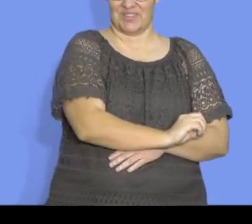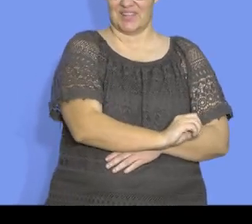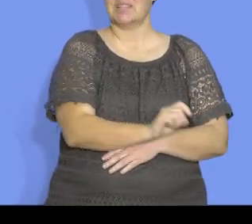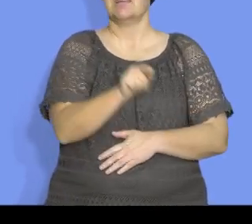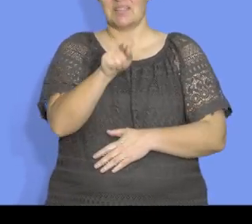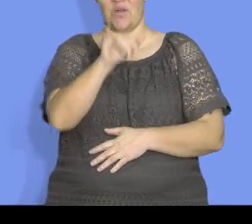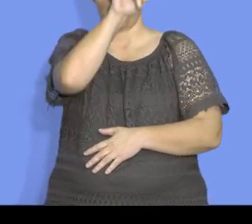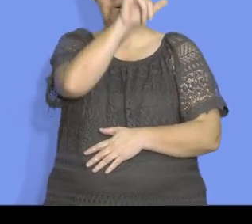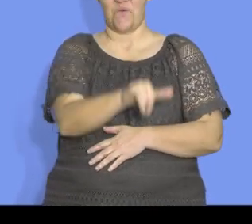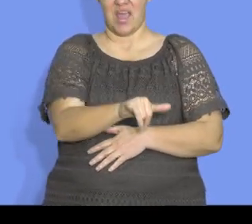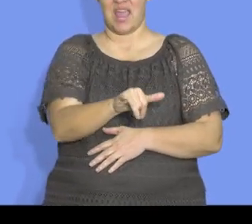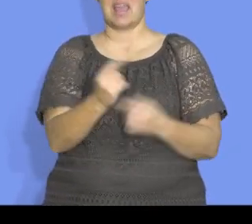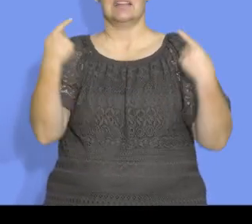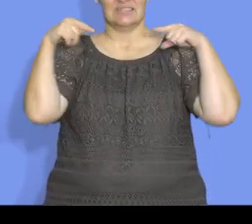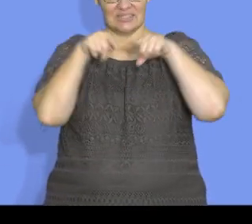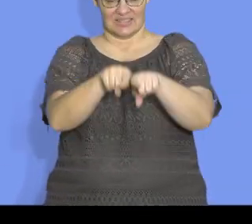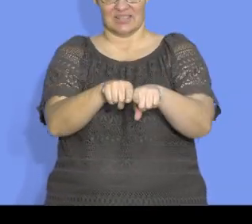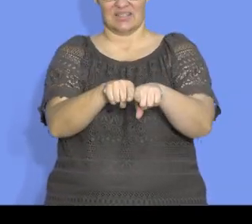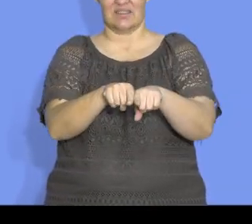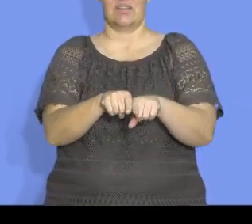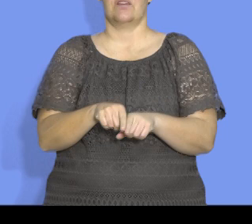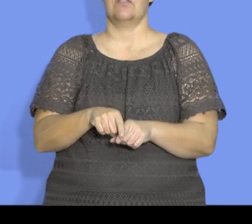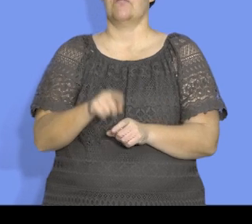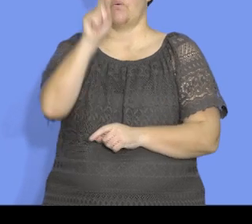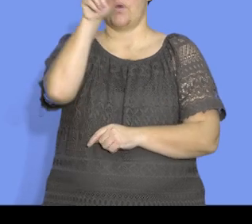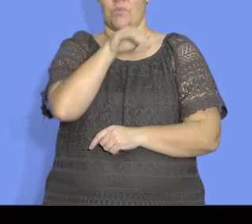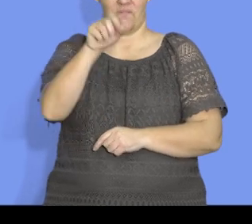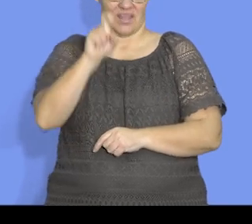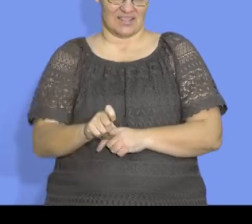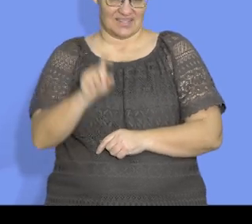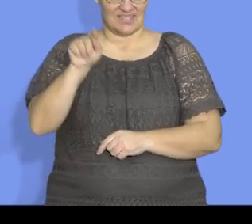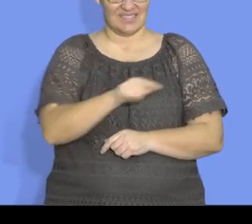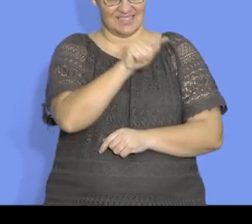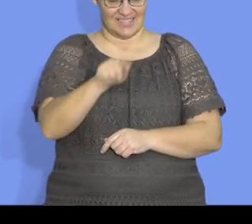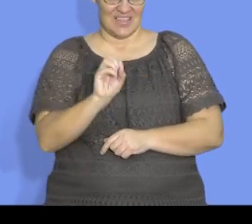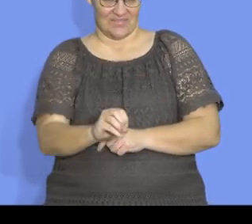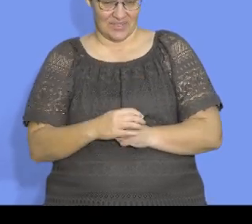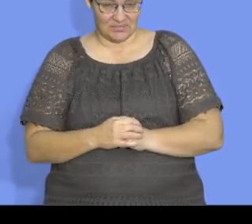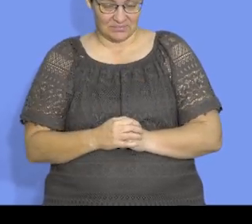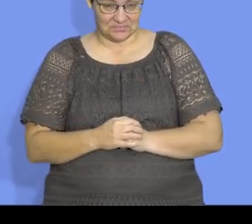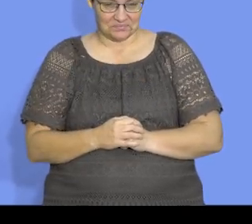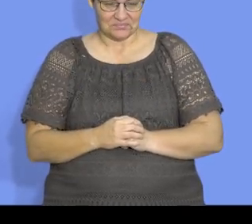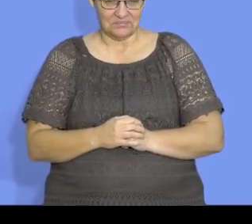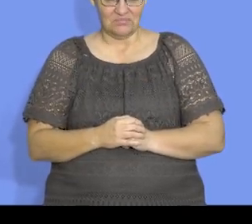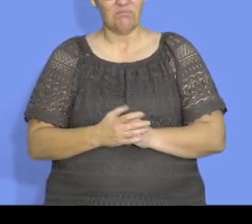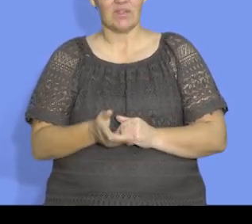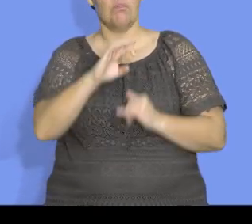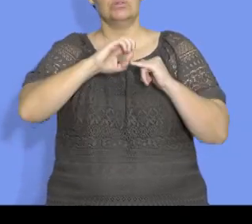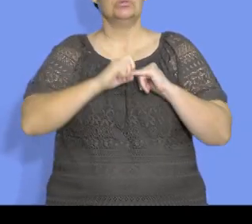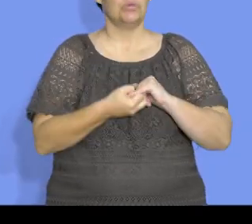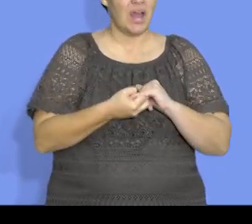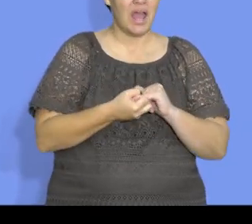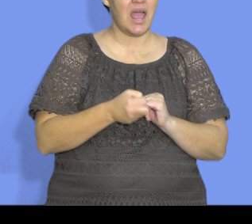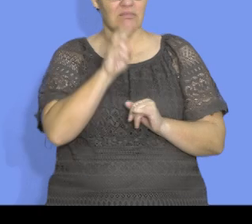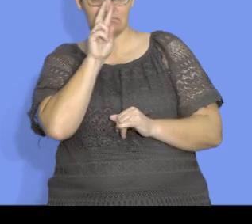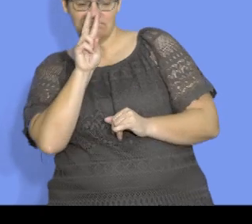we can say that y is directly proportional to 1 over x. So please make sure whenever you're